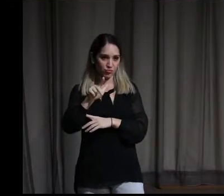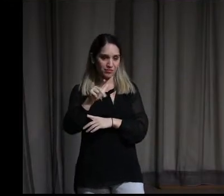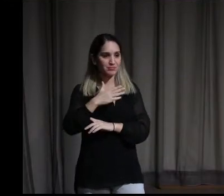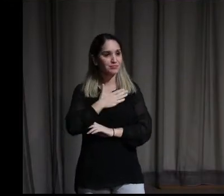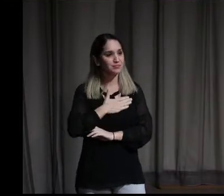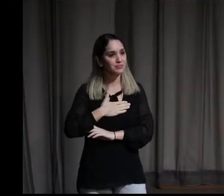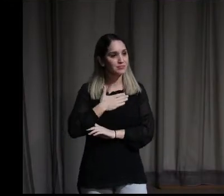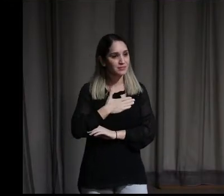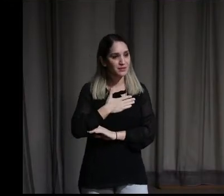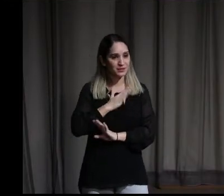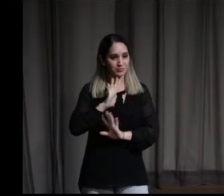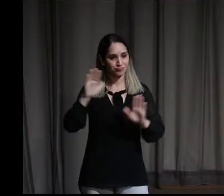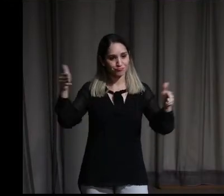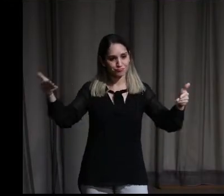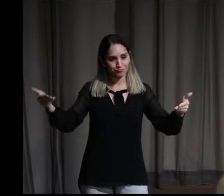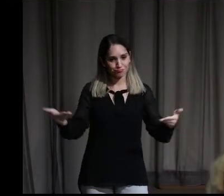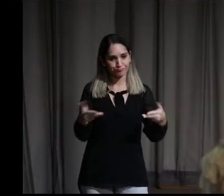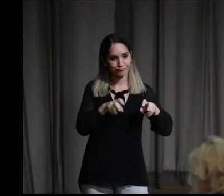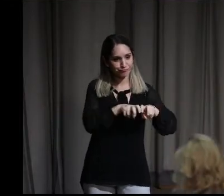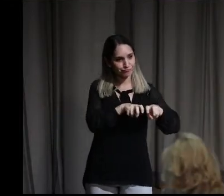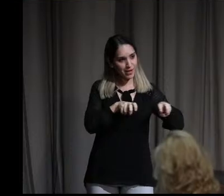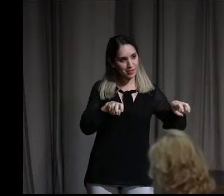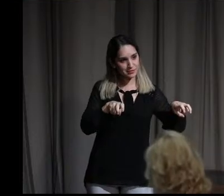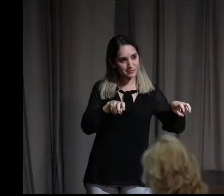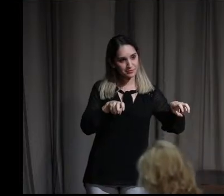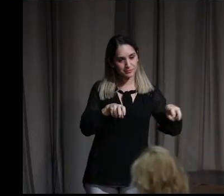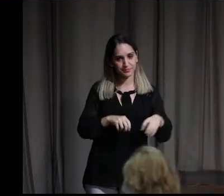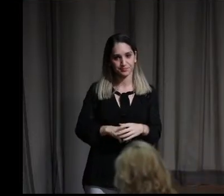welcoming our panelists.